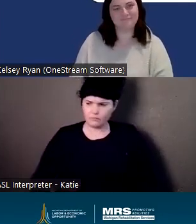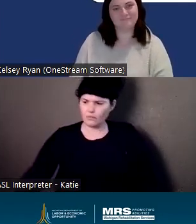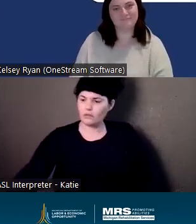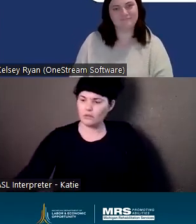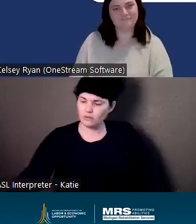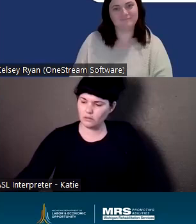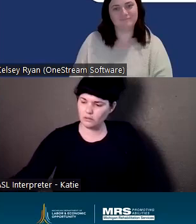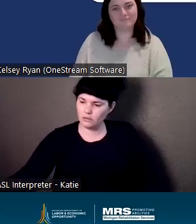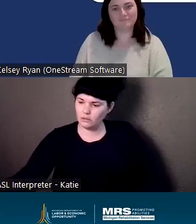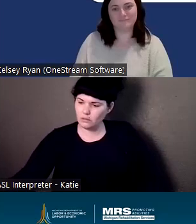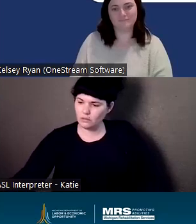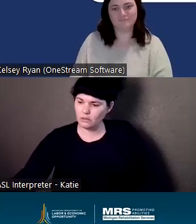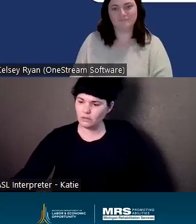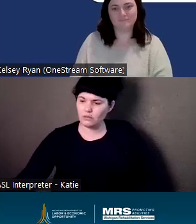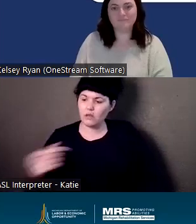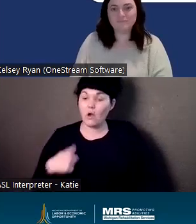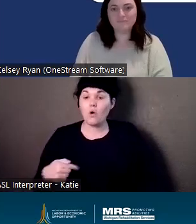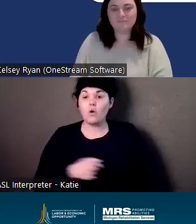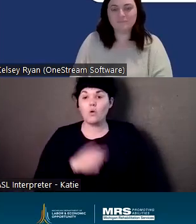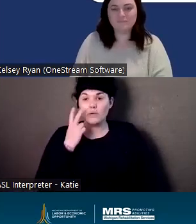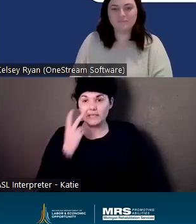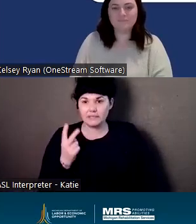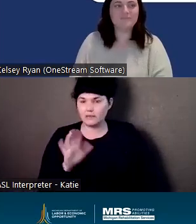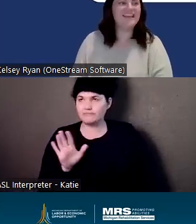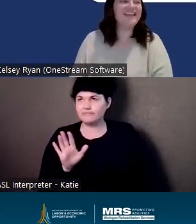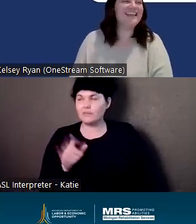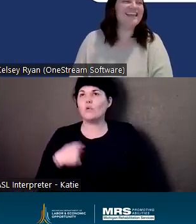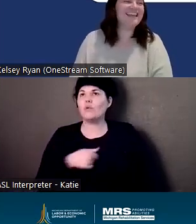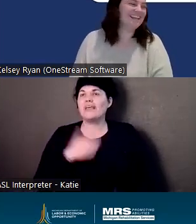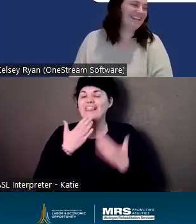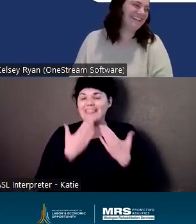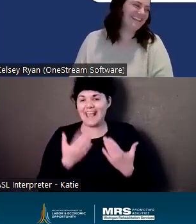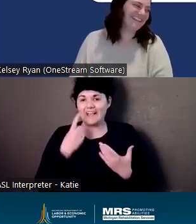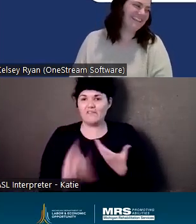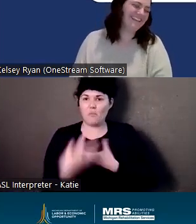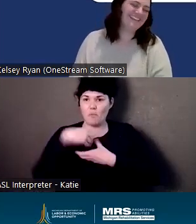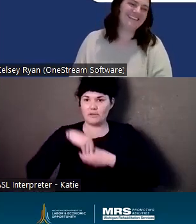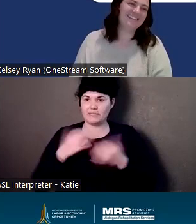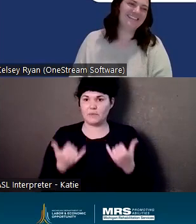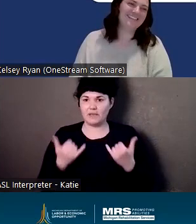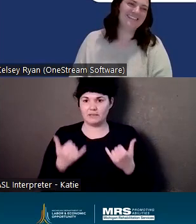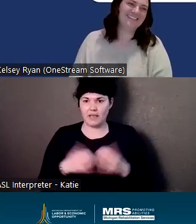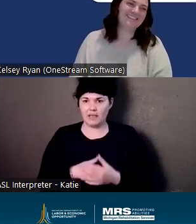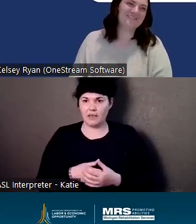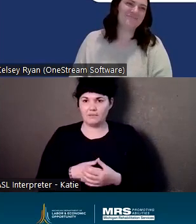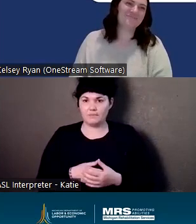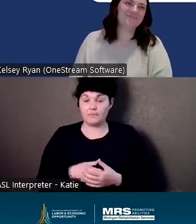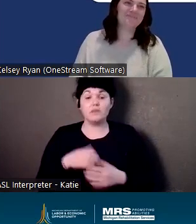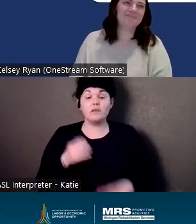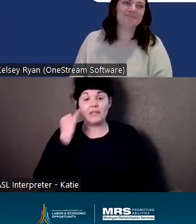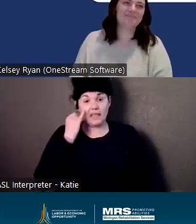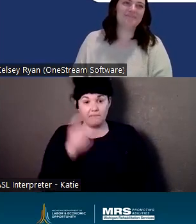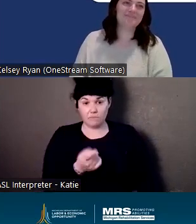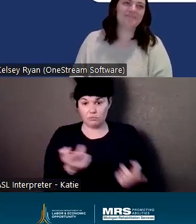Nope. We do see you, not see you. We thank you for participating today. For attendees, there's a